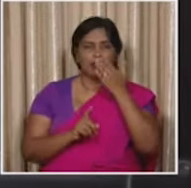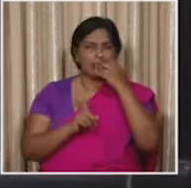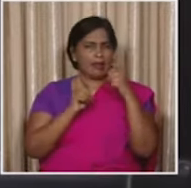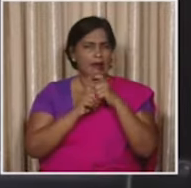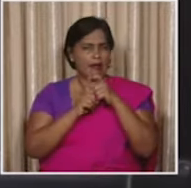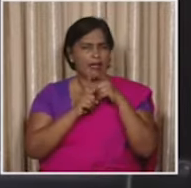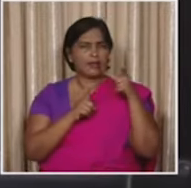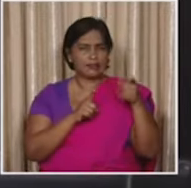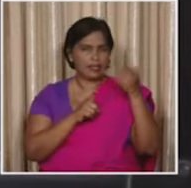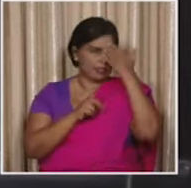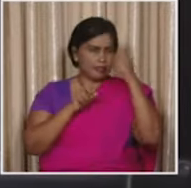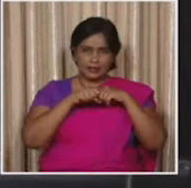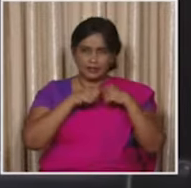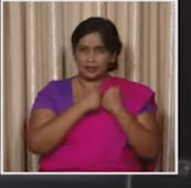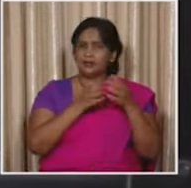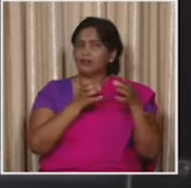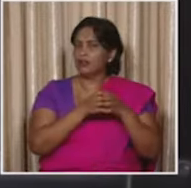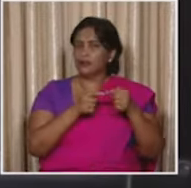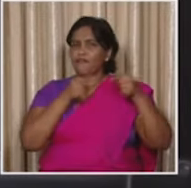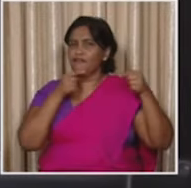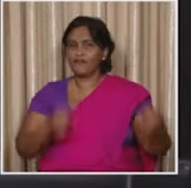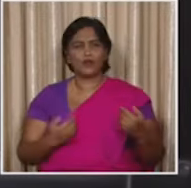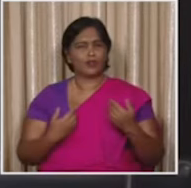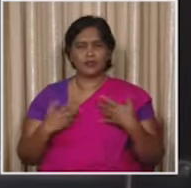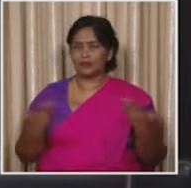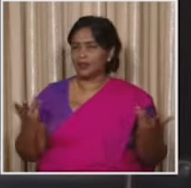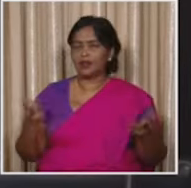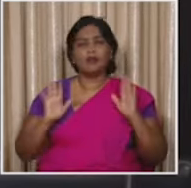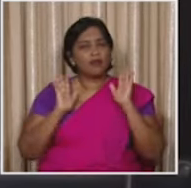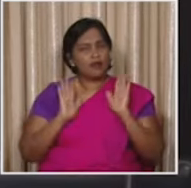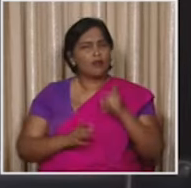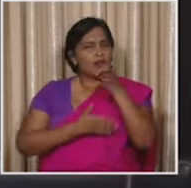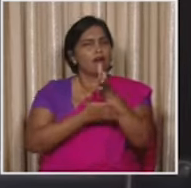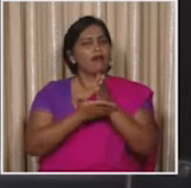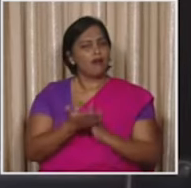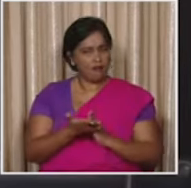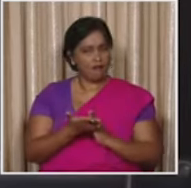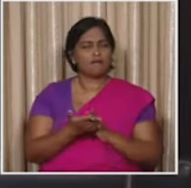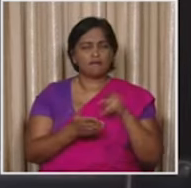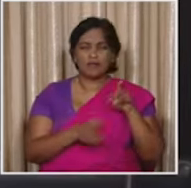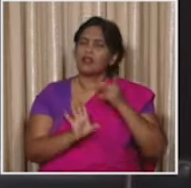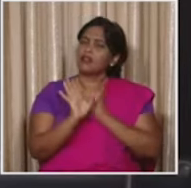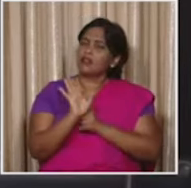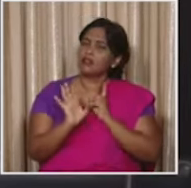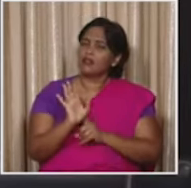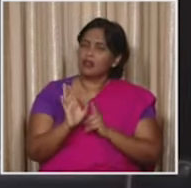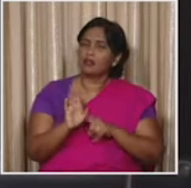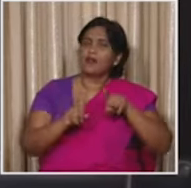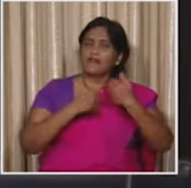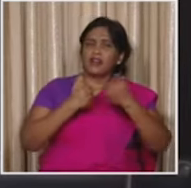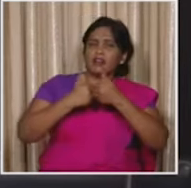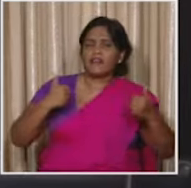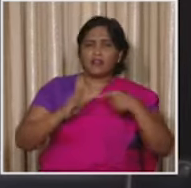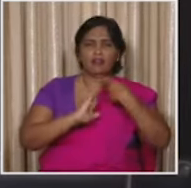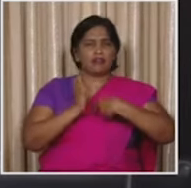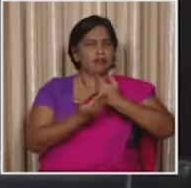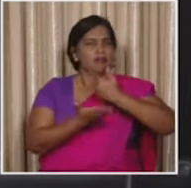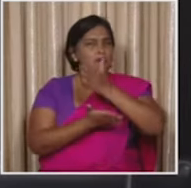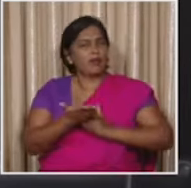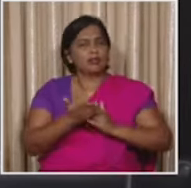wrong. But there is a segment of the diaspora which every day talks of a separate state. In my statement yesterday, I told